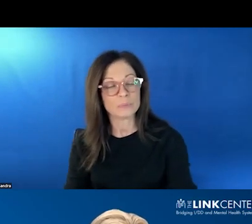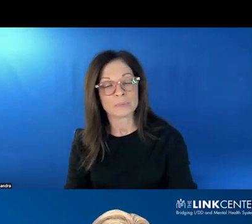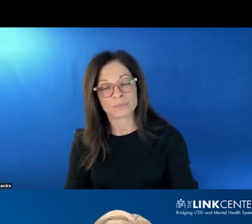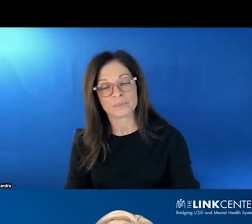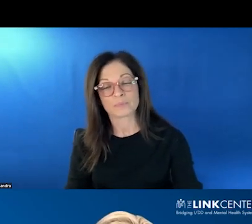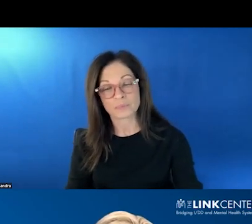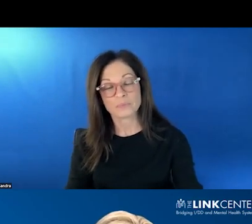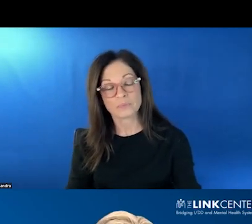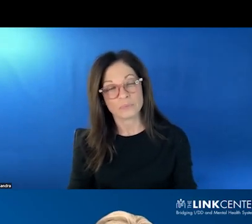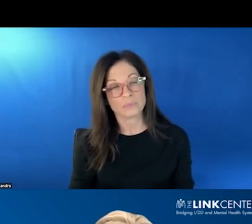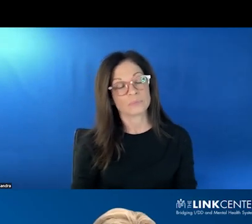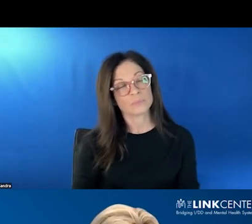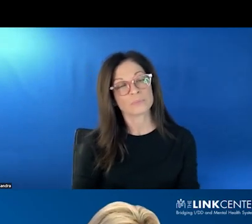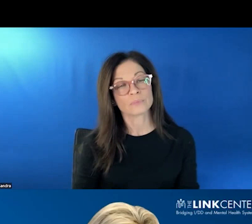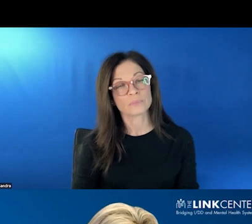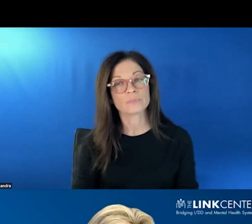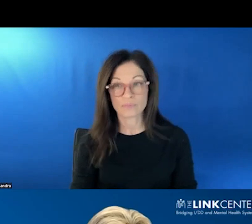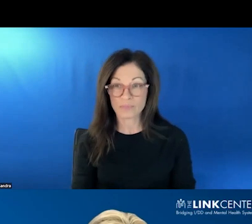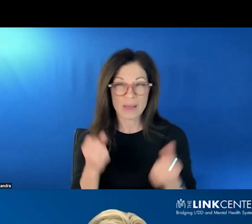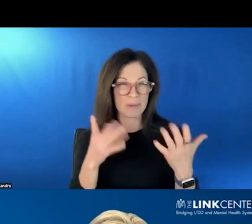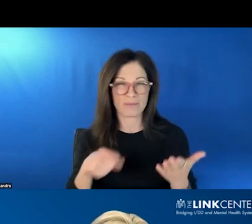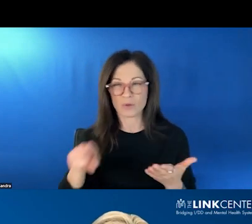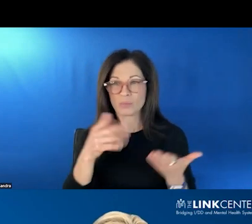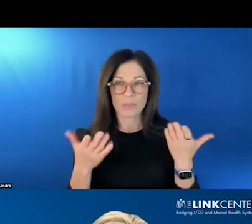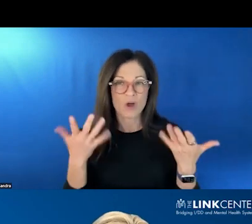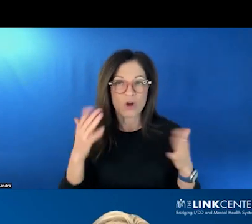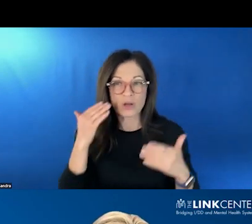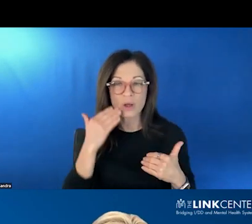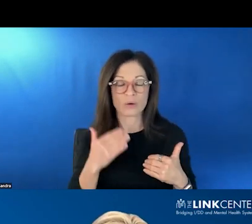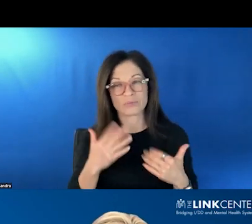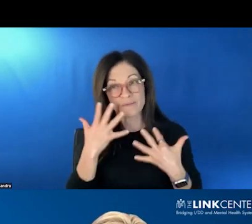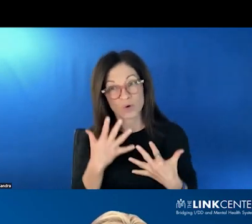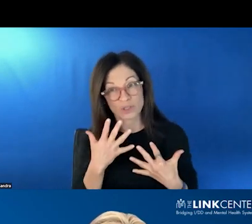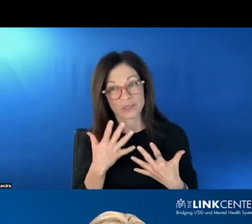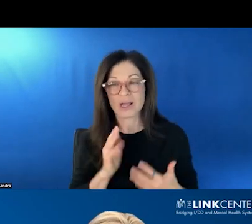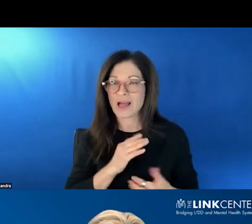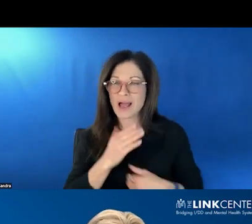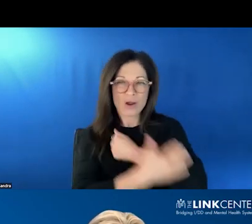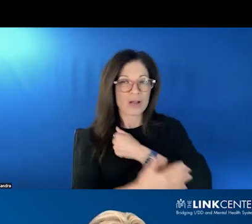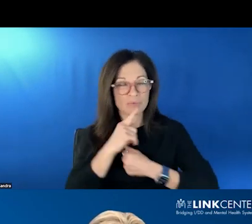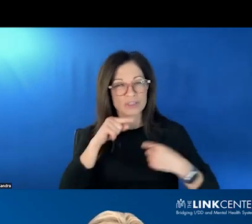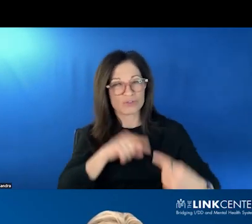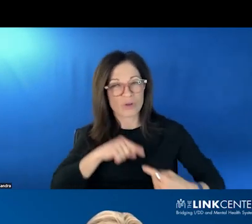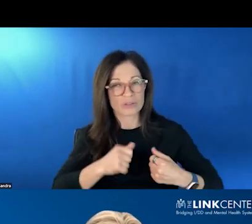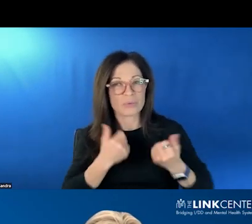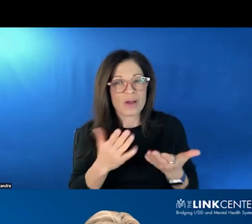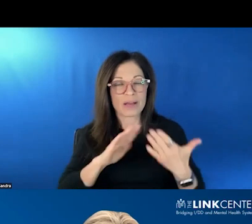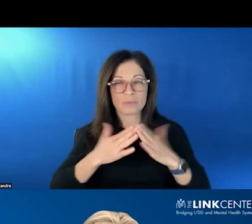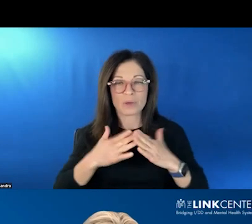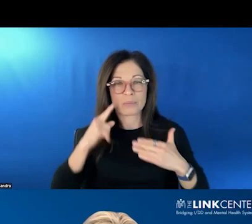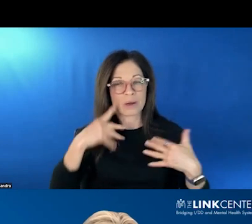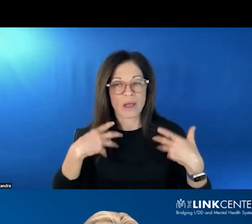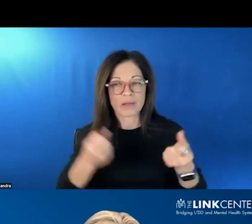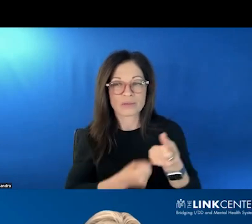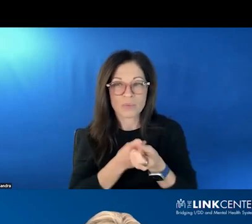So as many of you probably know, unfortunately firsthand, our nation really struggles to provide community mental health supports for individuals